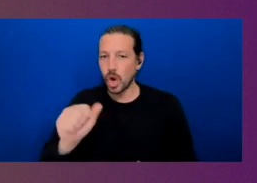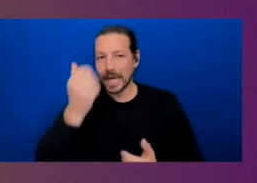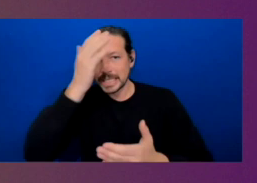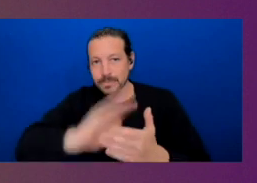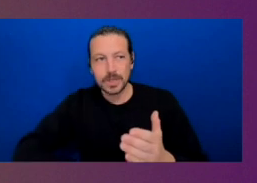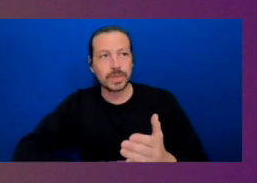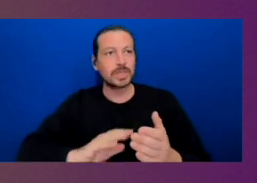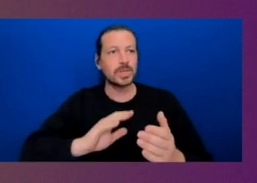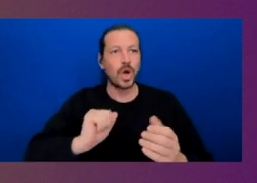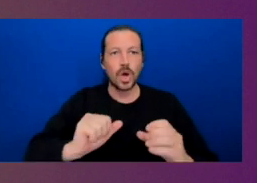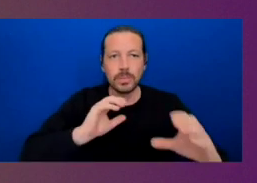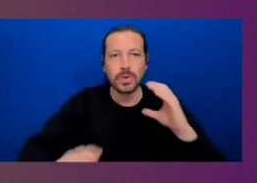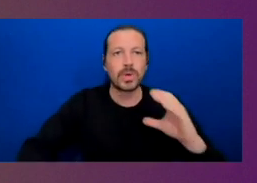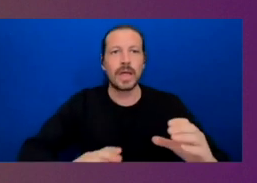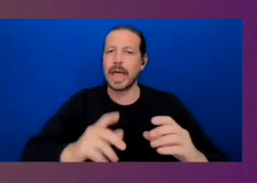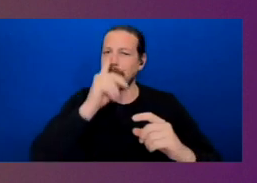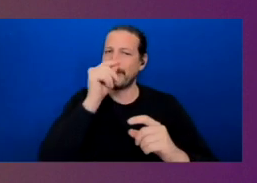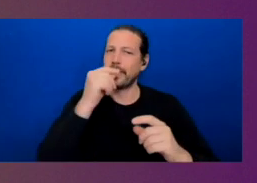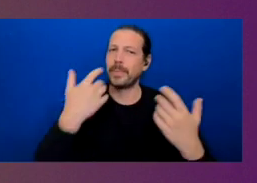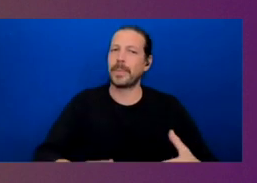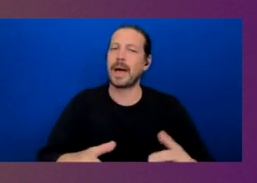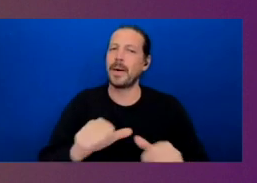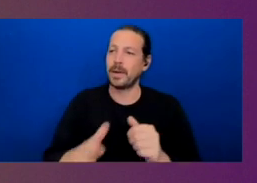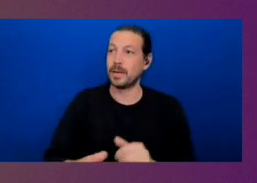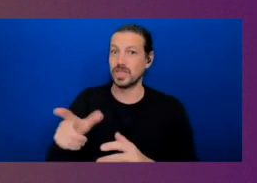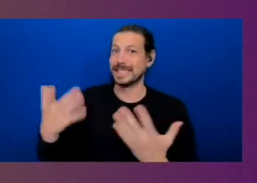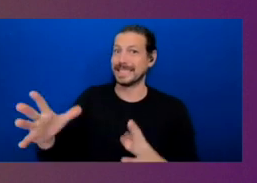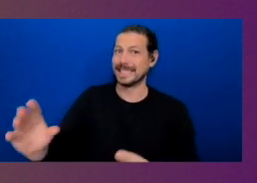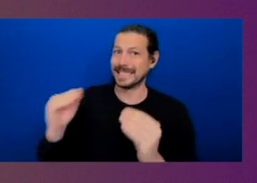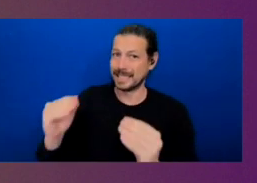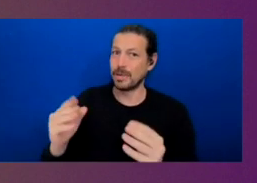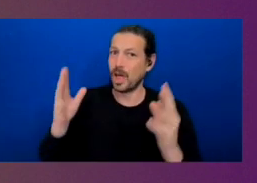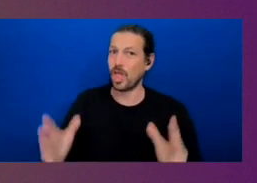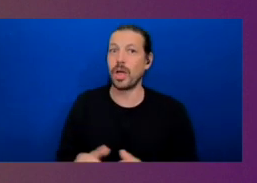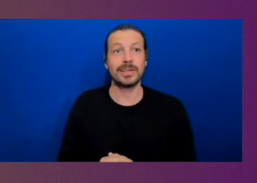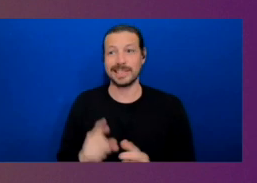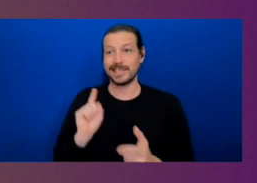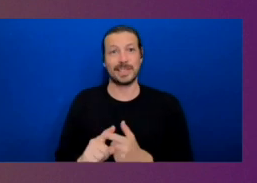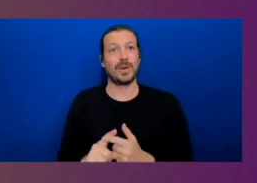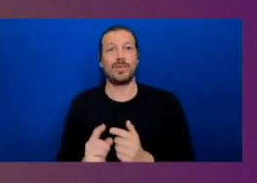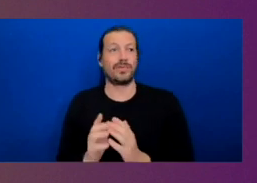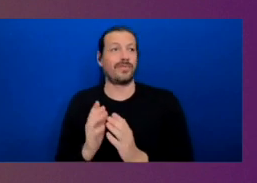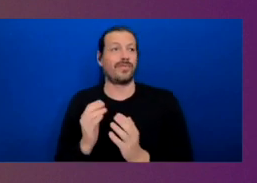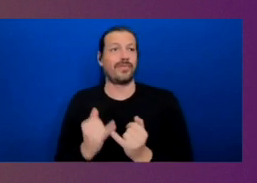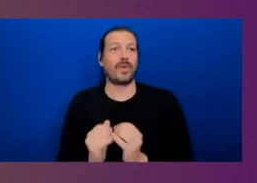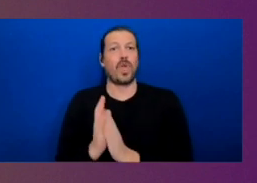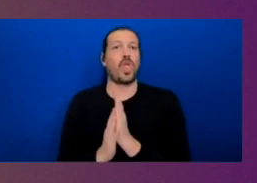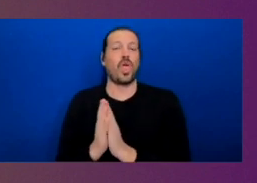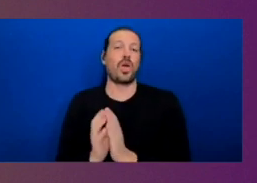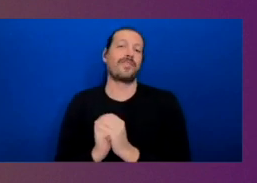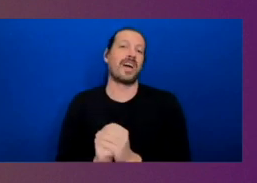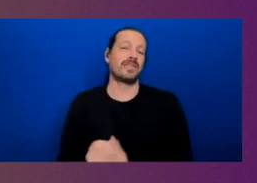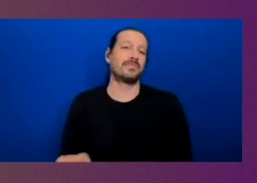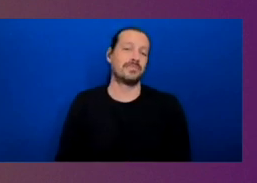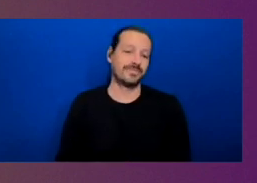communicate was tremendous. And she taught me a lot, and she's still one of my dearest friends. That's awesome.